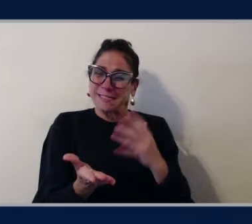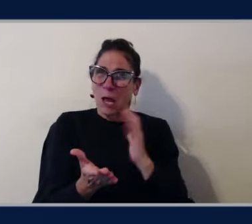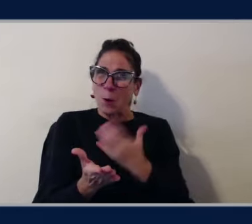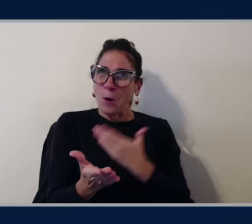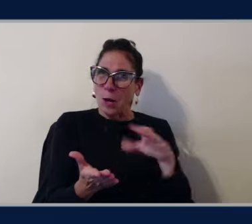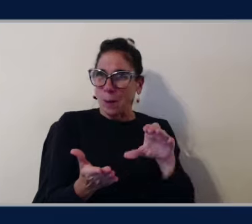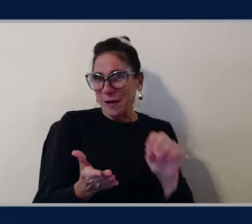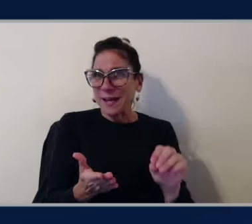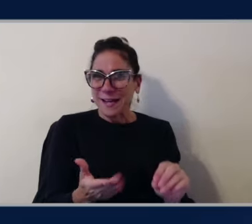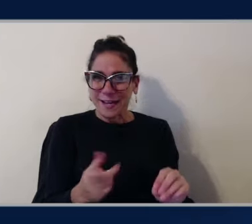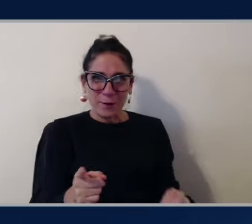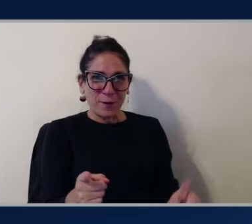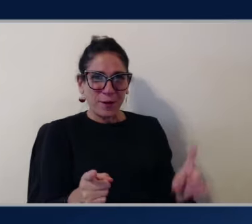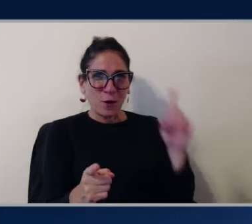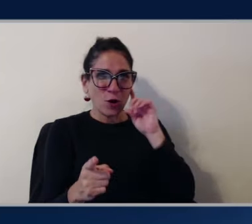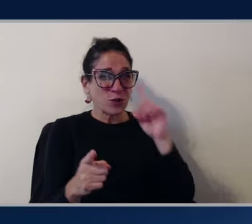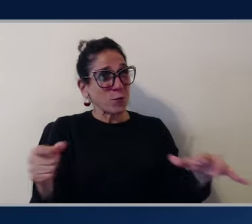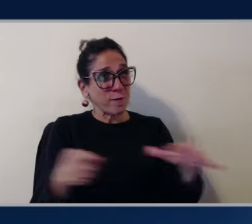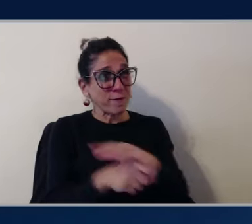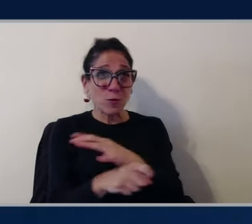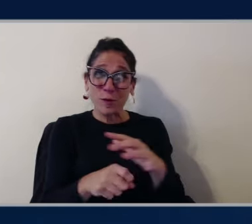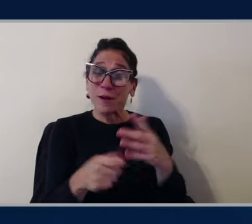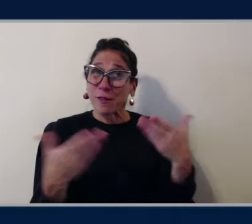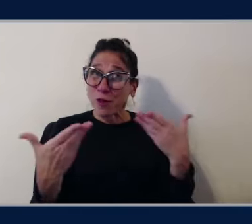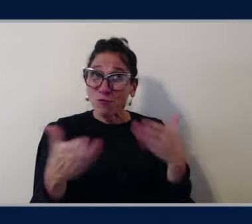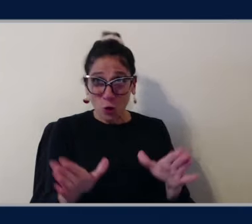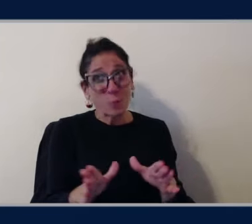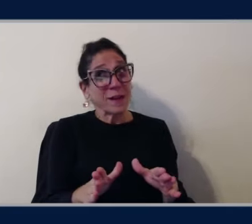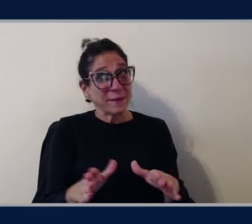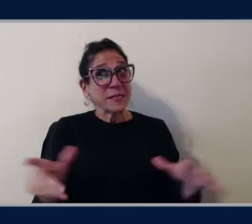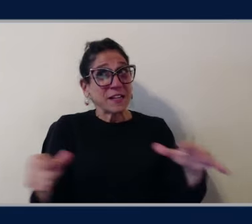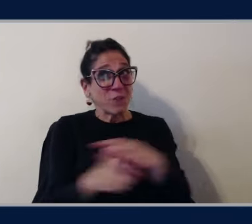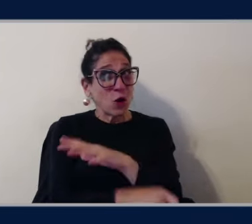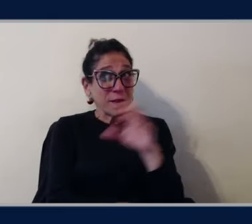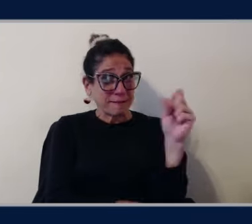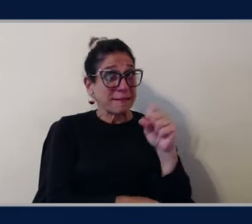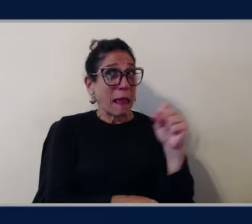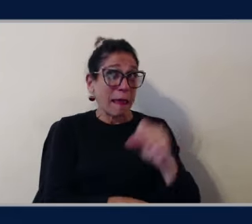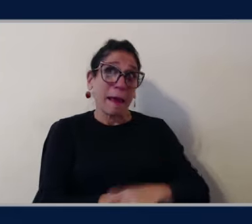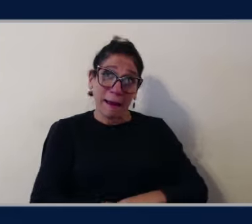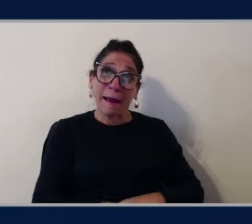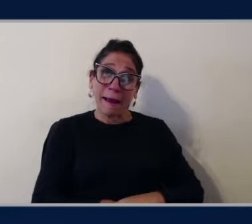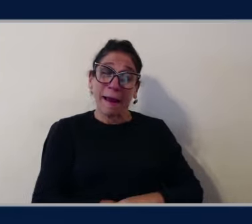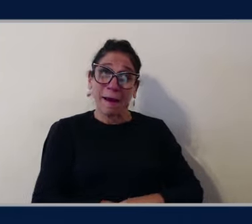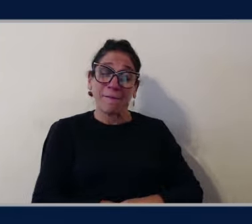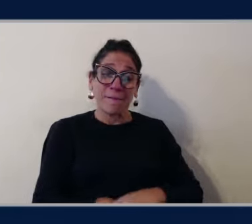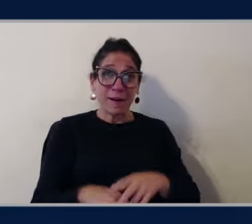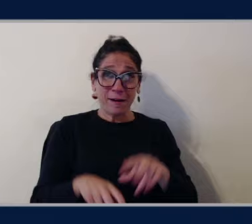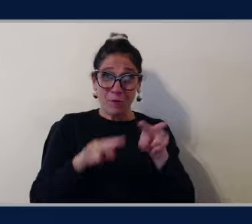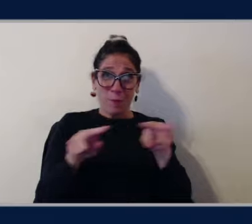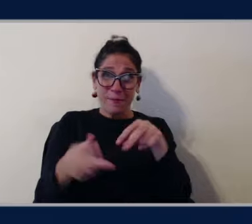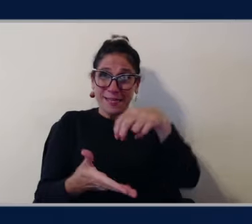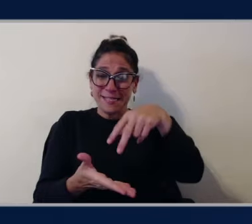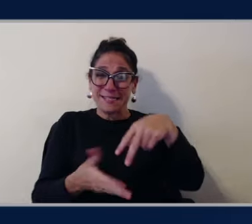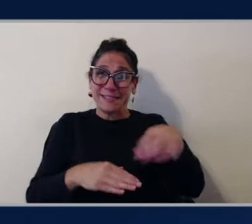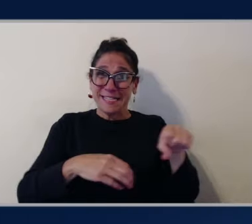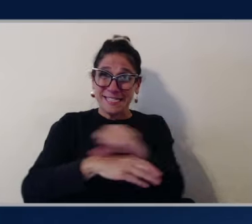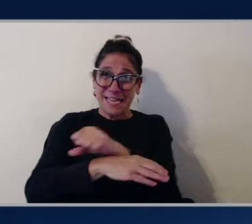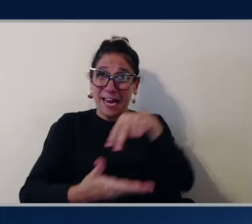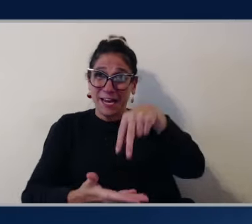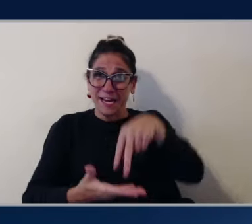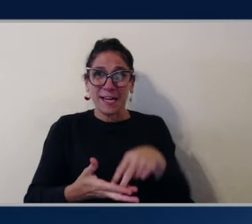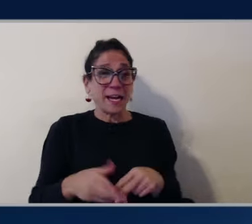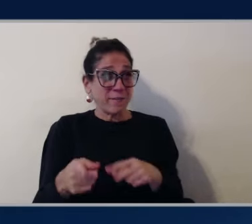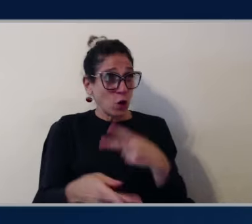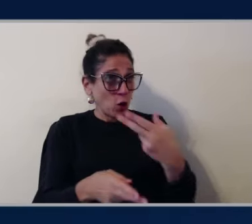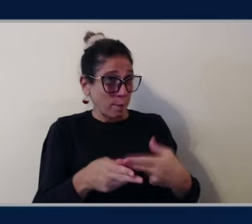Yeah, we heard you filled the room. It looked pretty full, yeah, from up on stage, for sure. It really was a great story. So you said you mentioned that